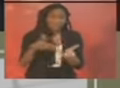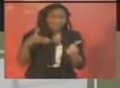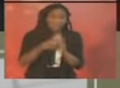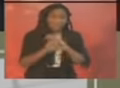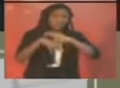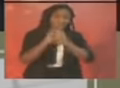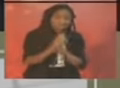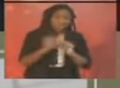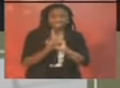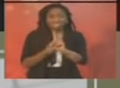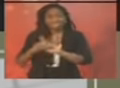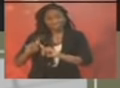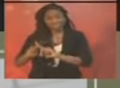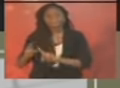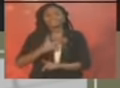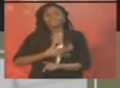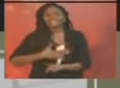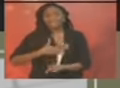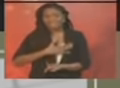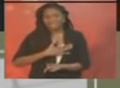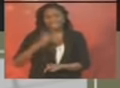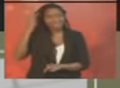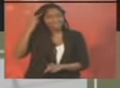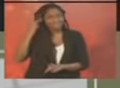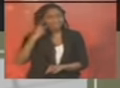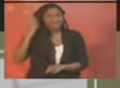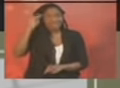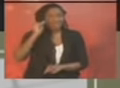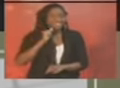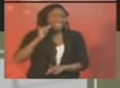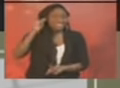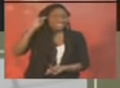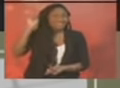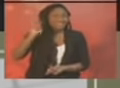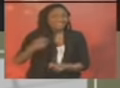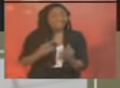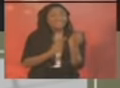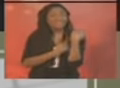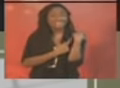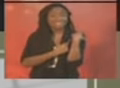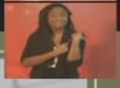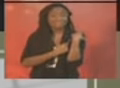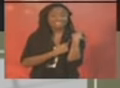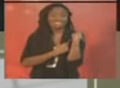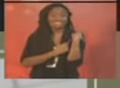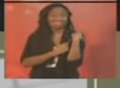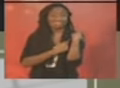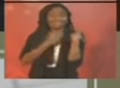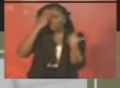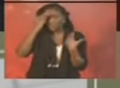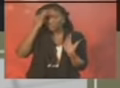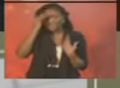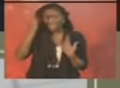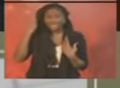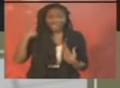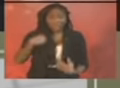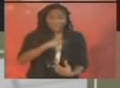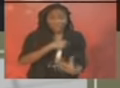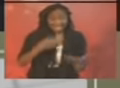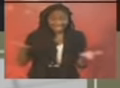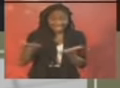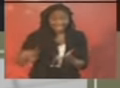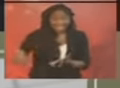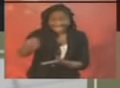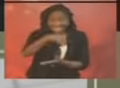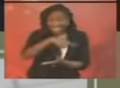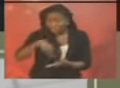important. It's up to us, for us to take our responsibility, take our health as our responsibility, because we, as a public, it's not the